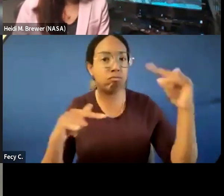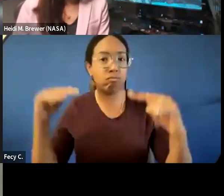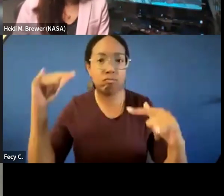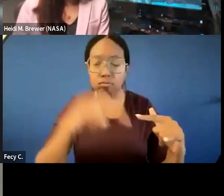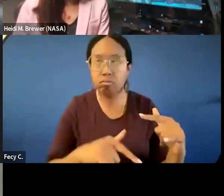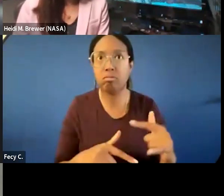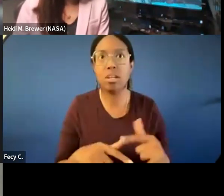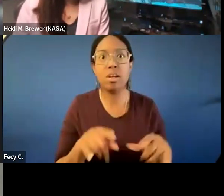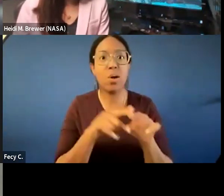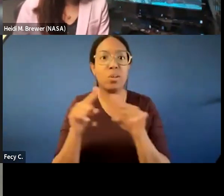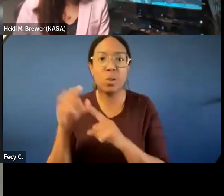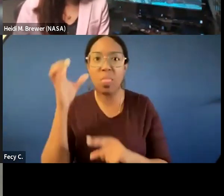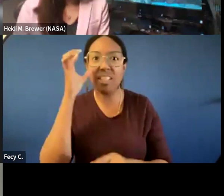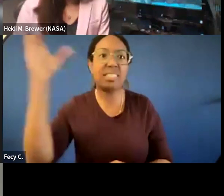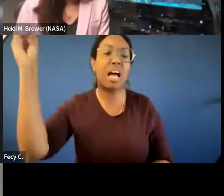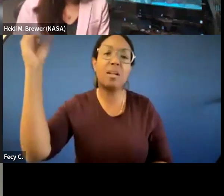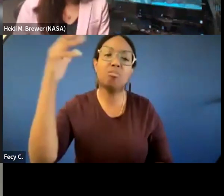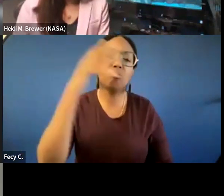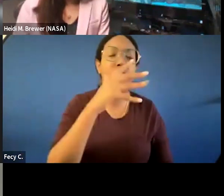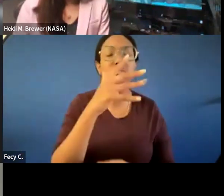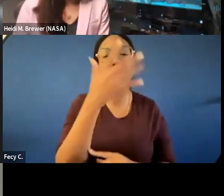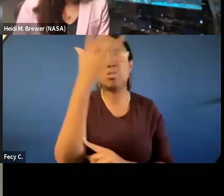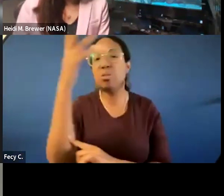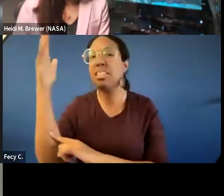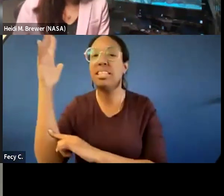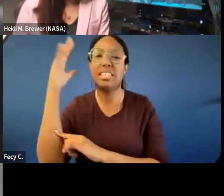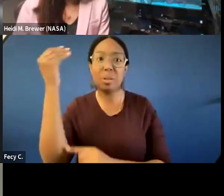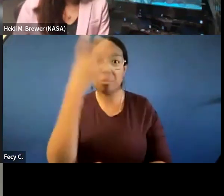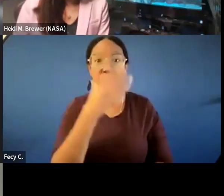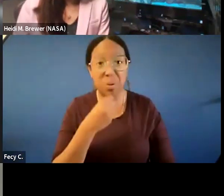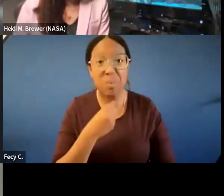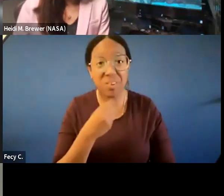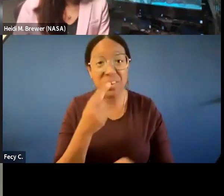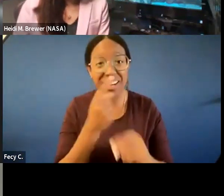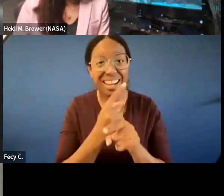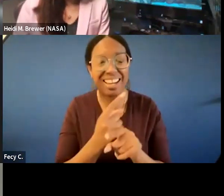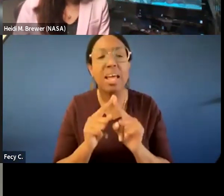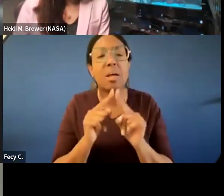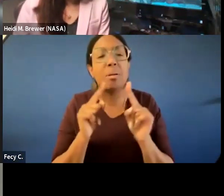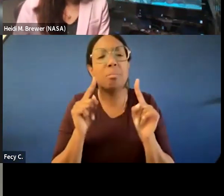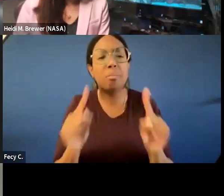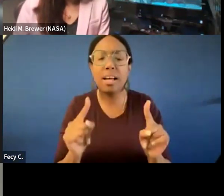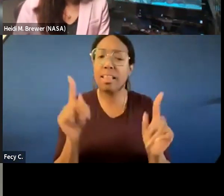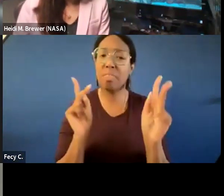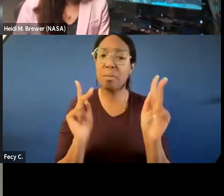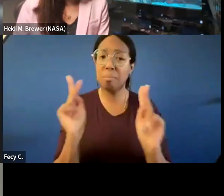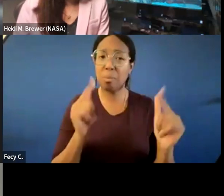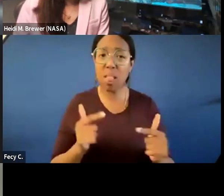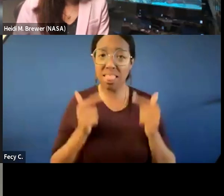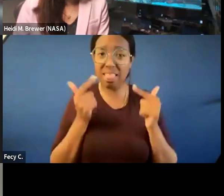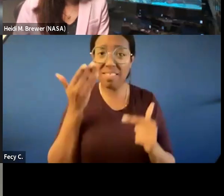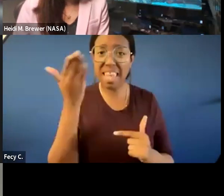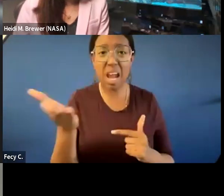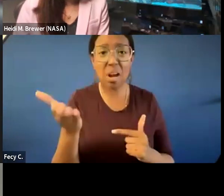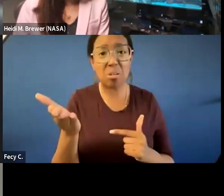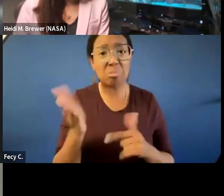in that way. But the local residents that live here are very sort of set in their ways. And so when